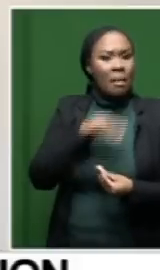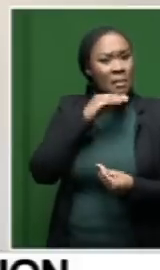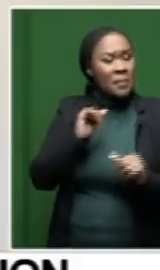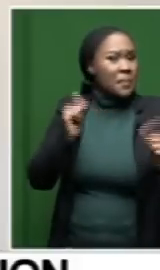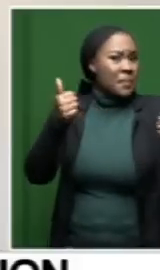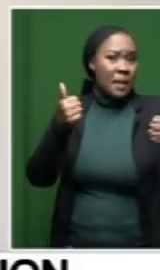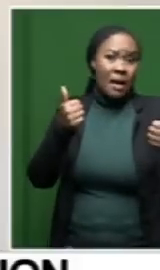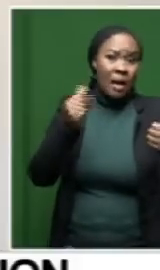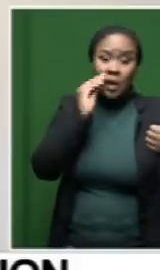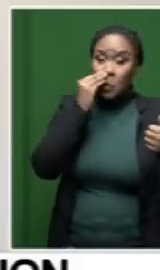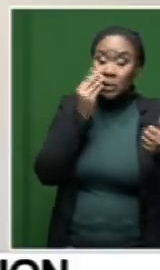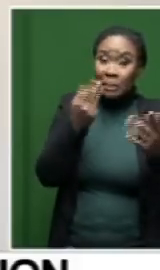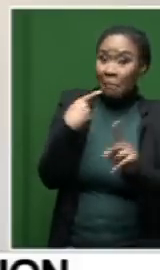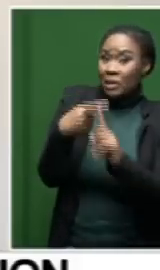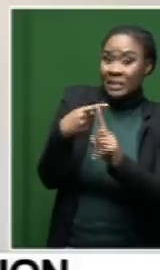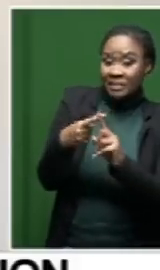big news.